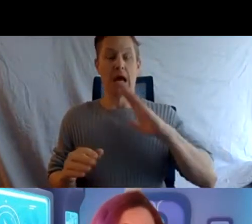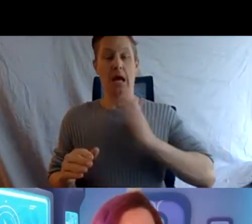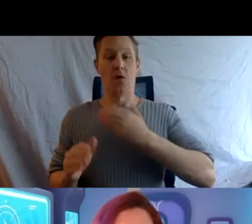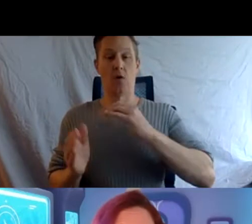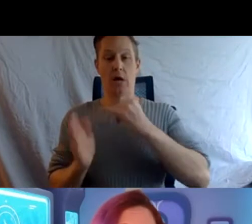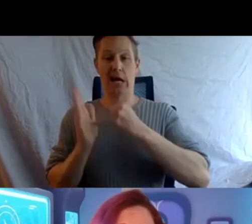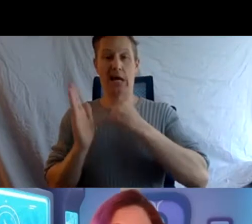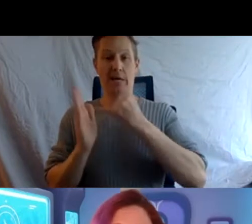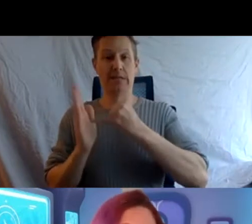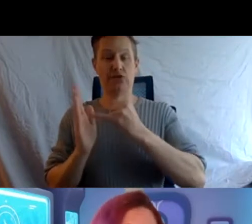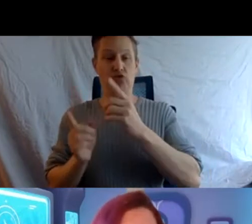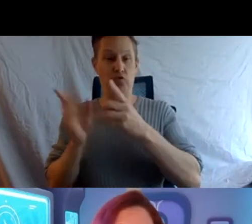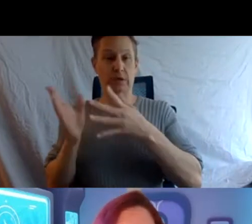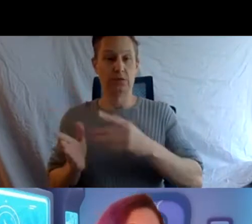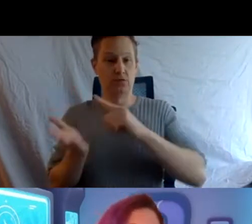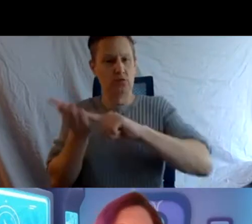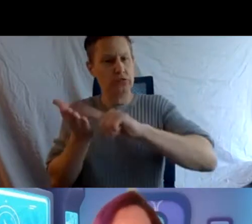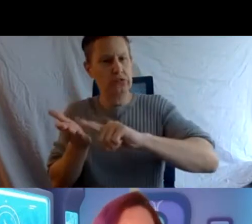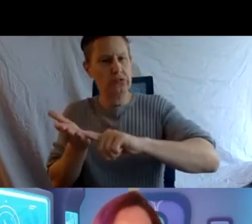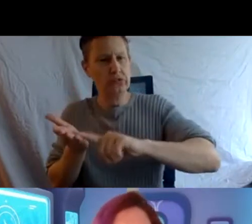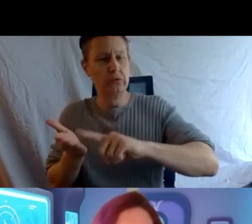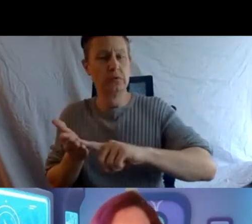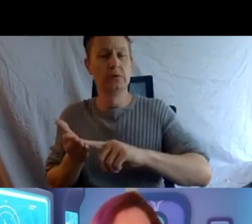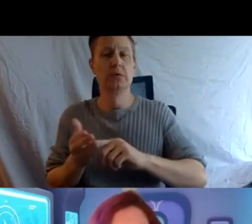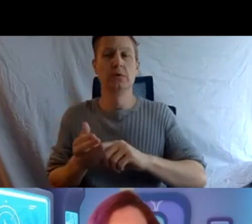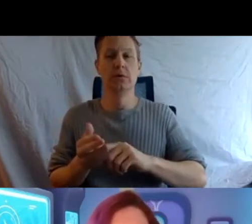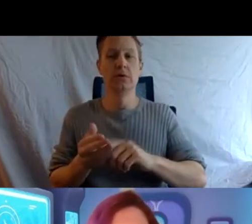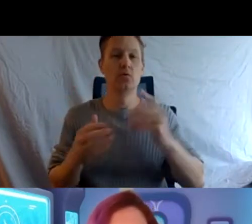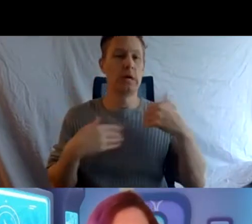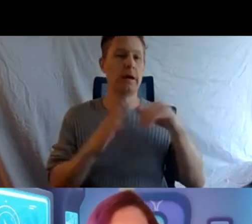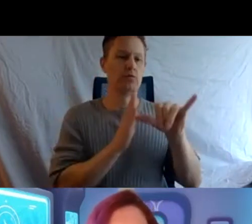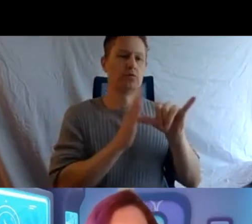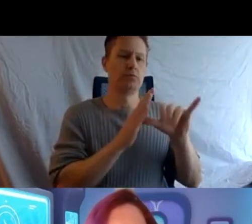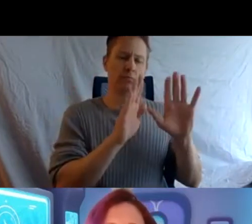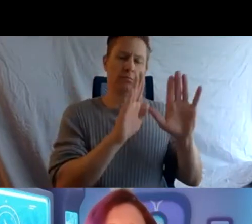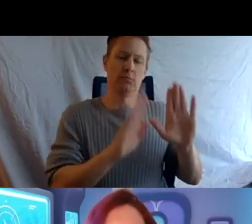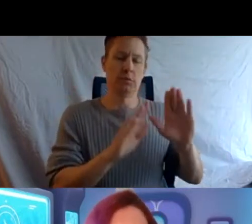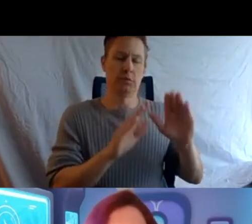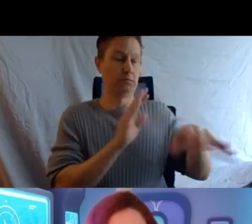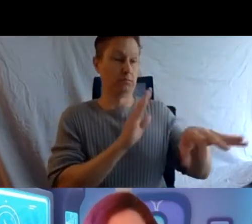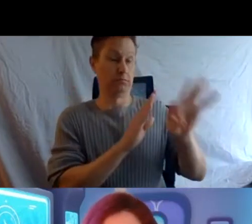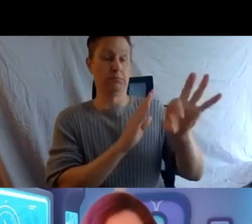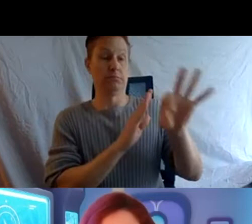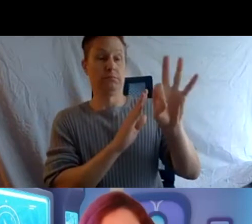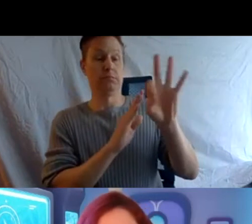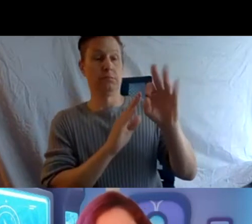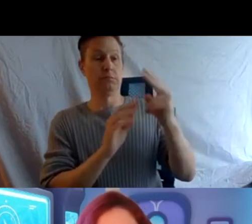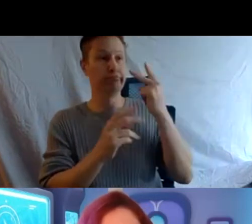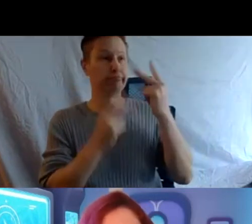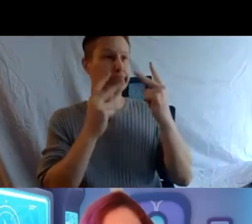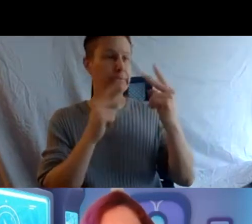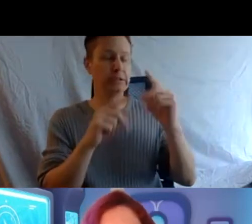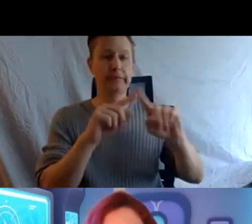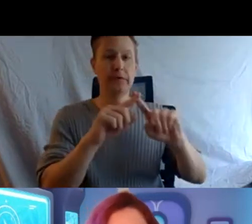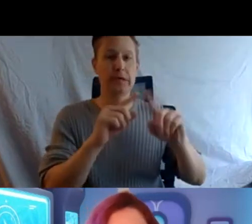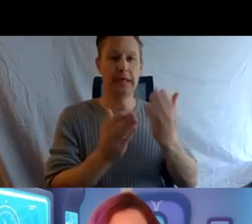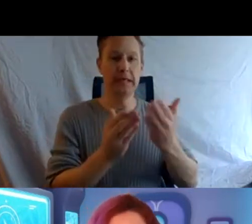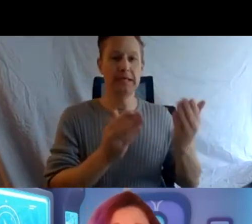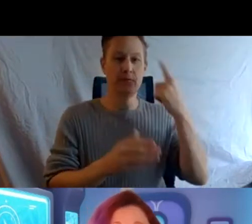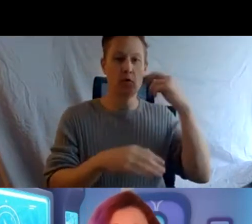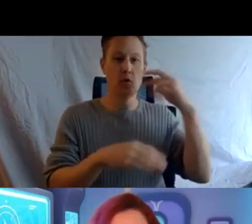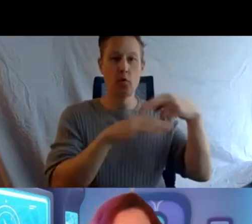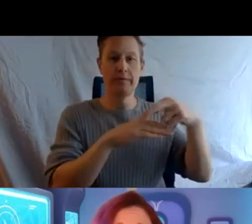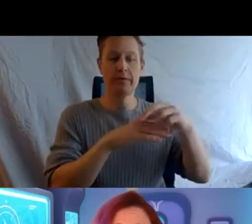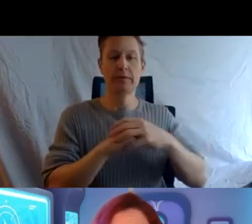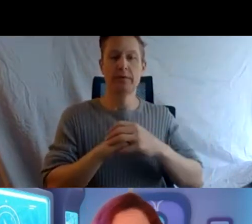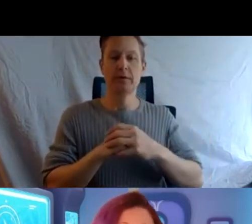just for, because we've got YouTube, it's great. We can find so much reference, right? So the animators, I think I just got to go, just make